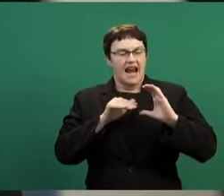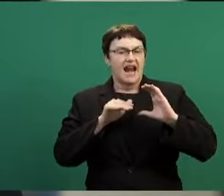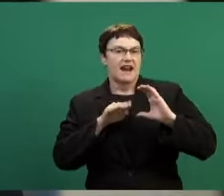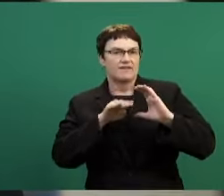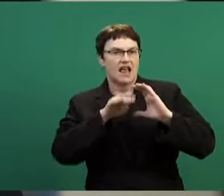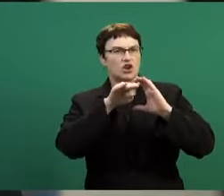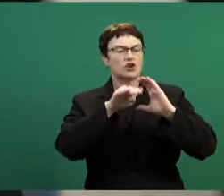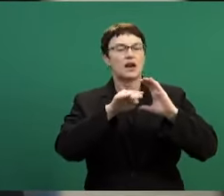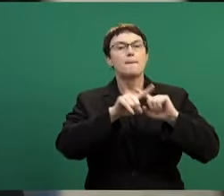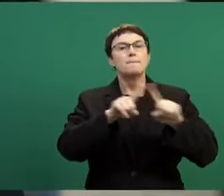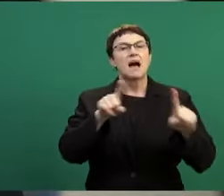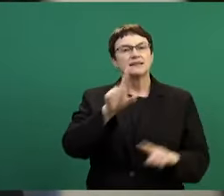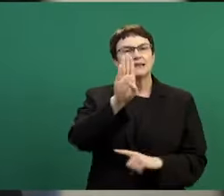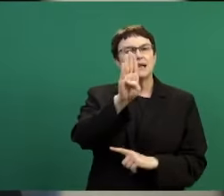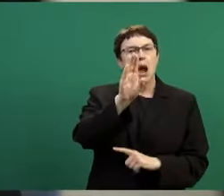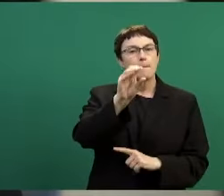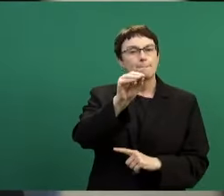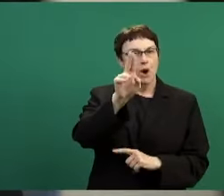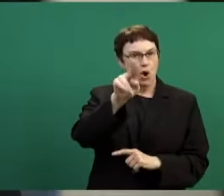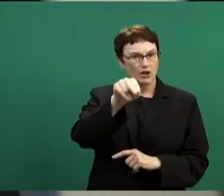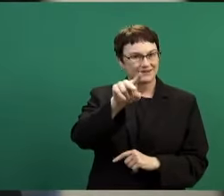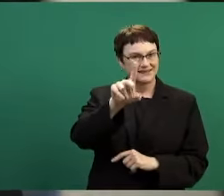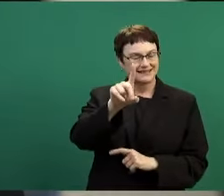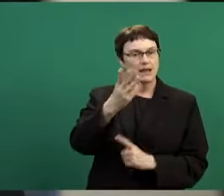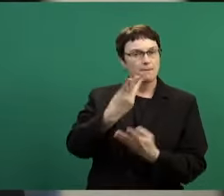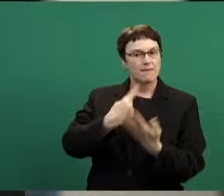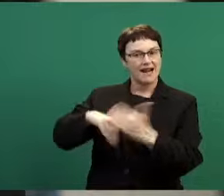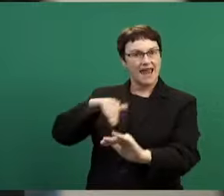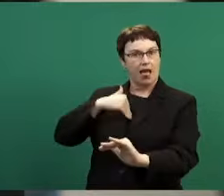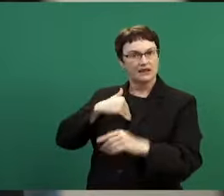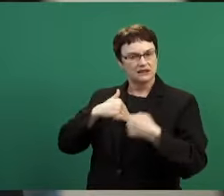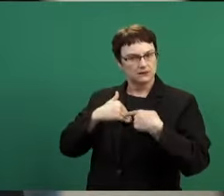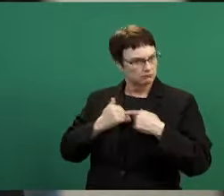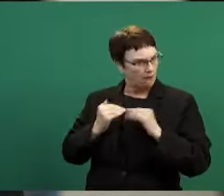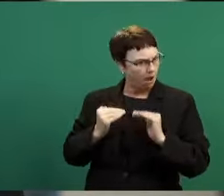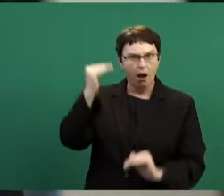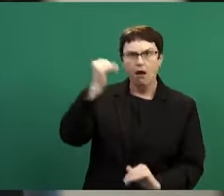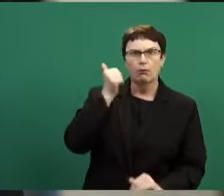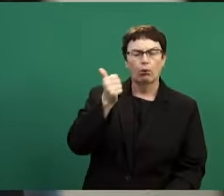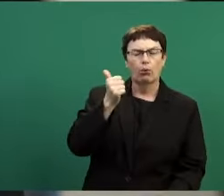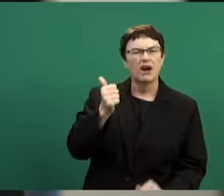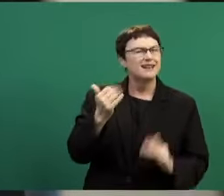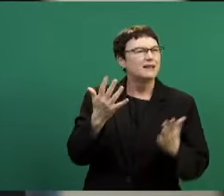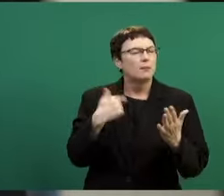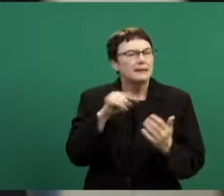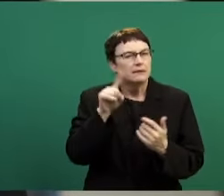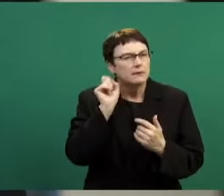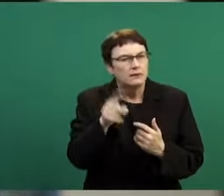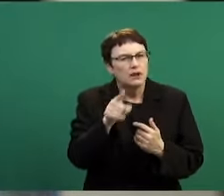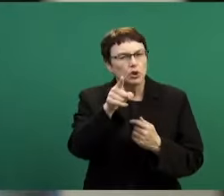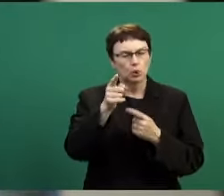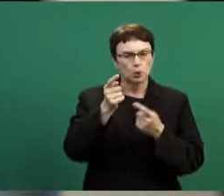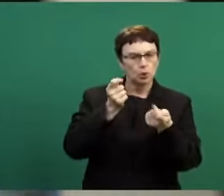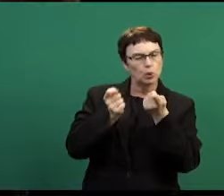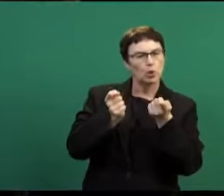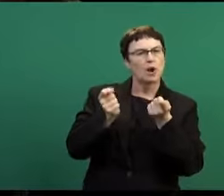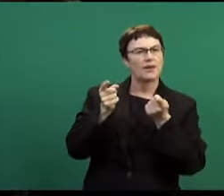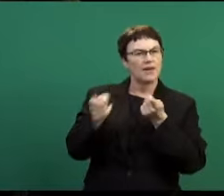quite high. What does that tell you about the health of the economy and how you navigate monetary policy going forward? Thanks.